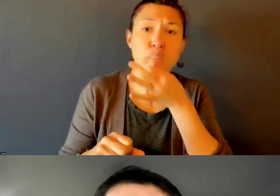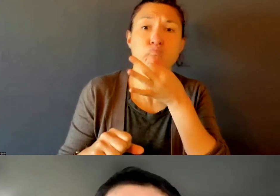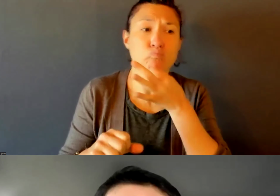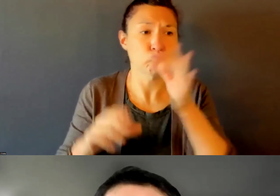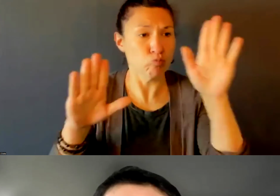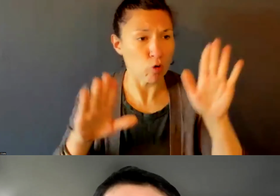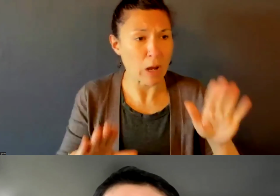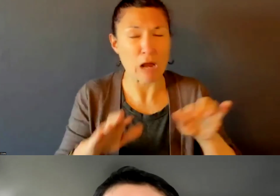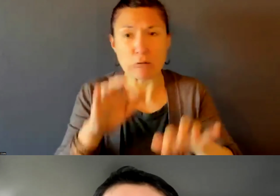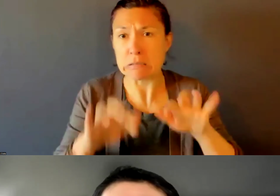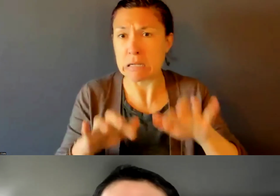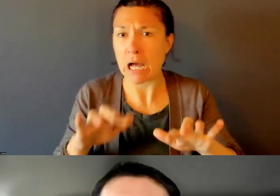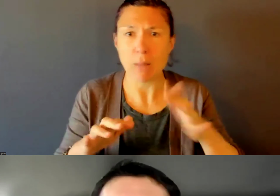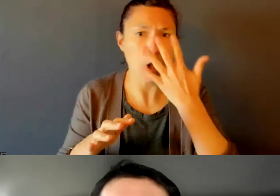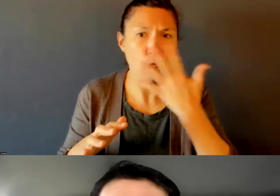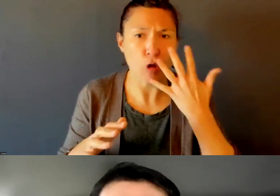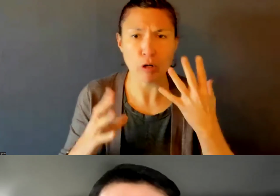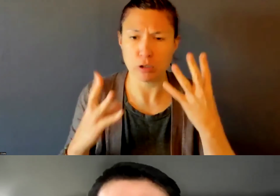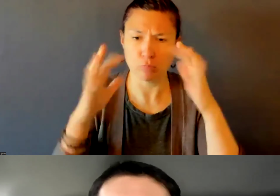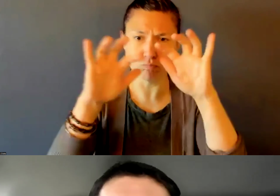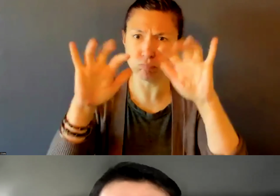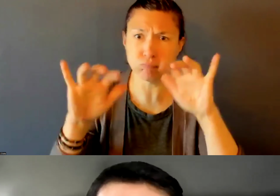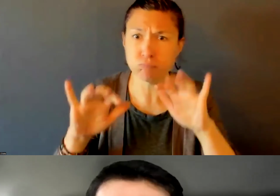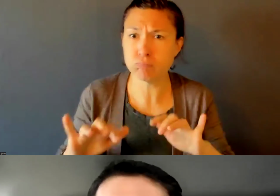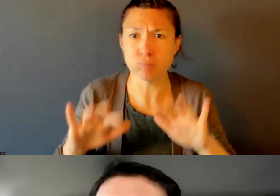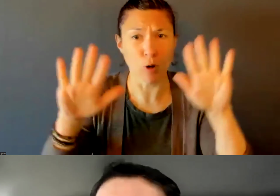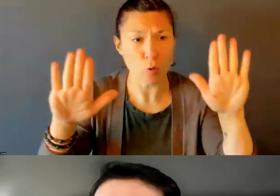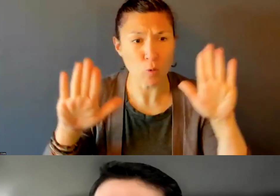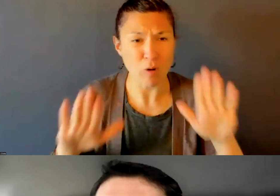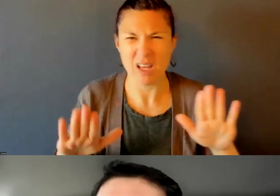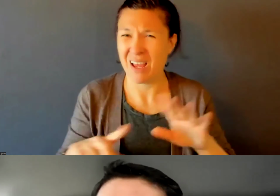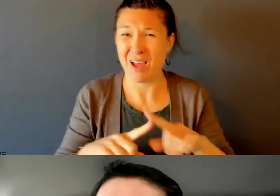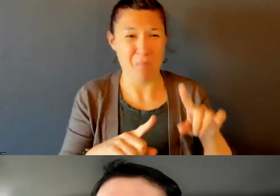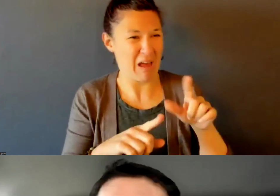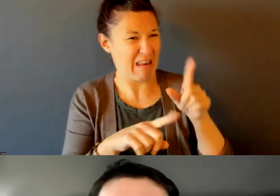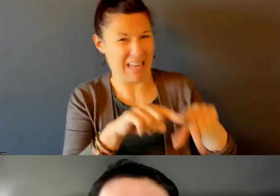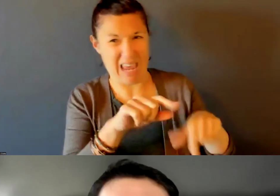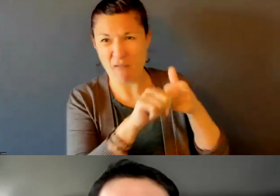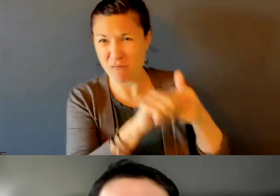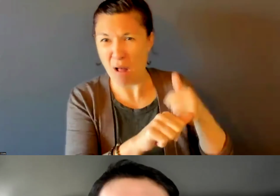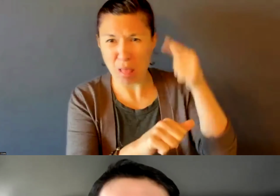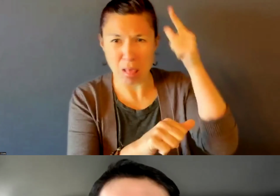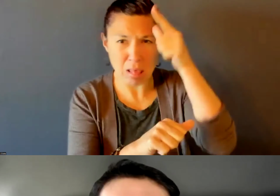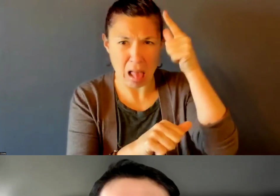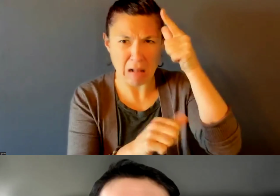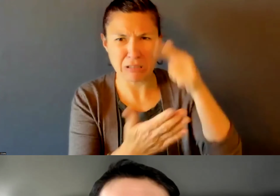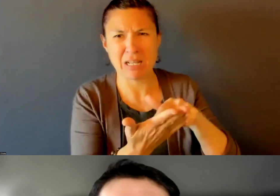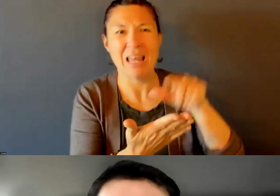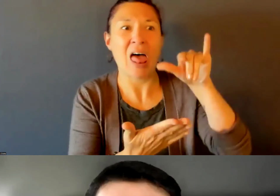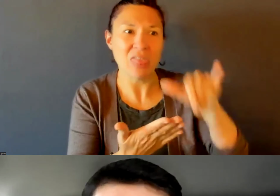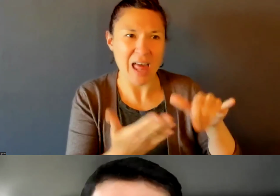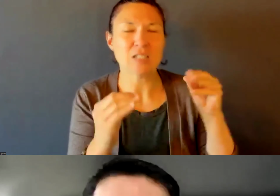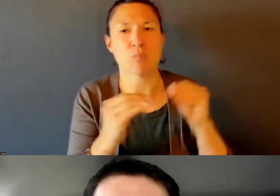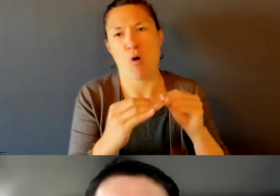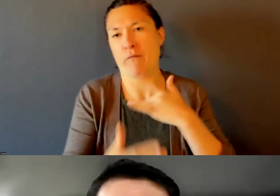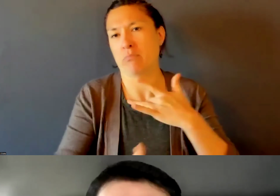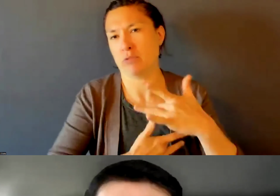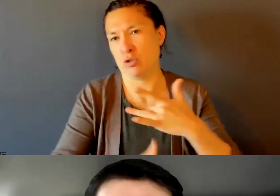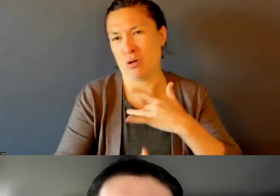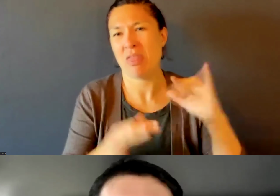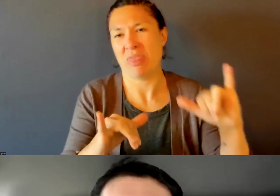write in a way where you can follow the logic or you don't understand. That's actually more concerning, right?